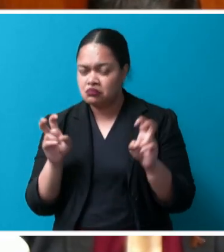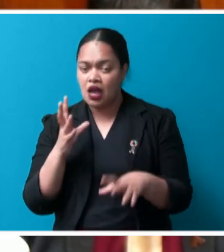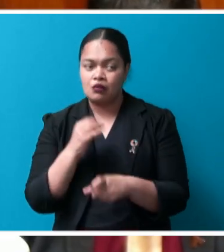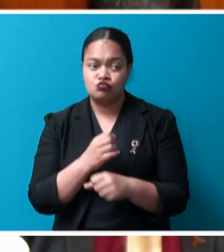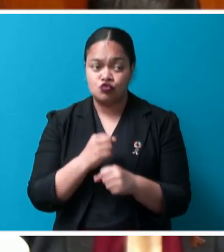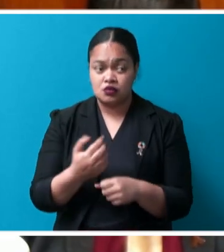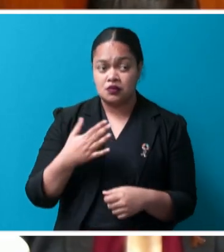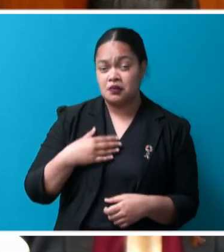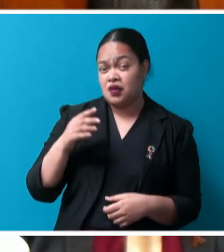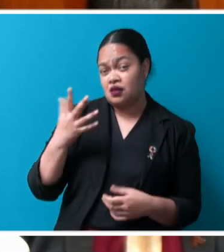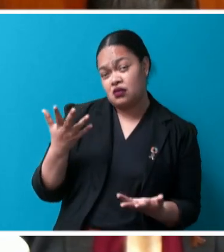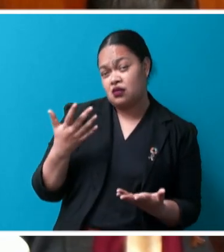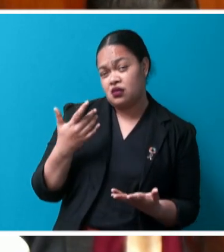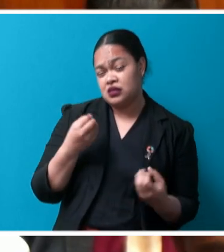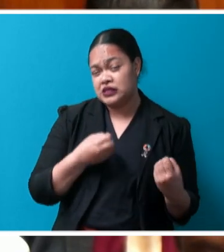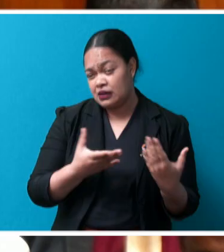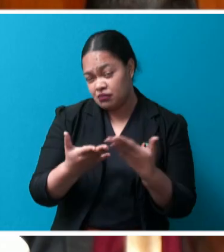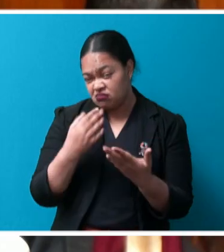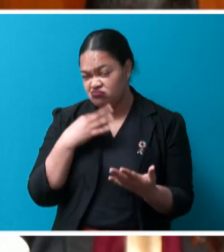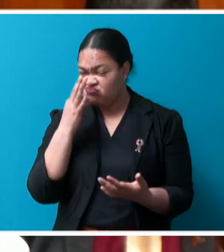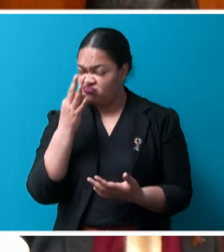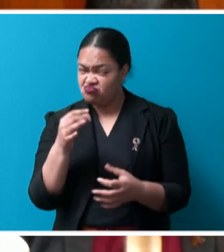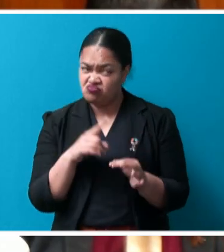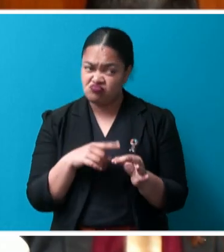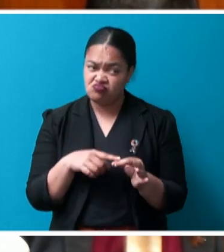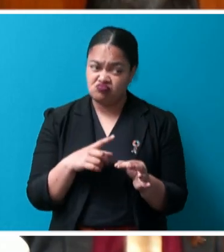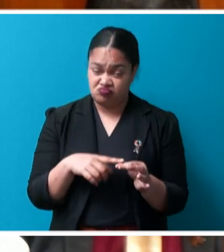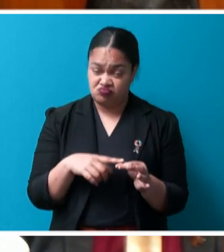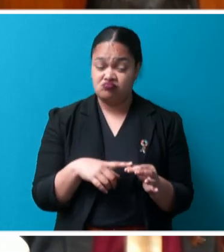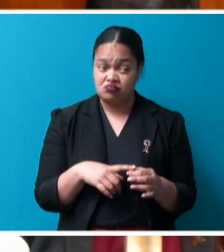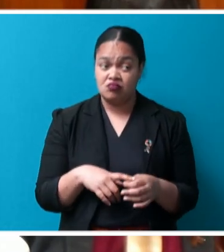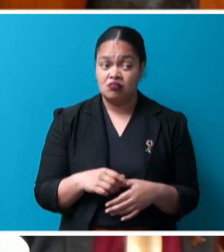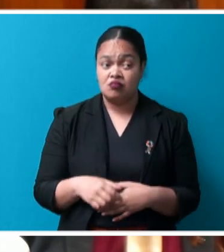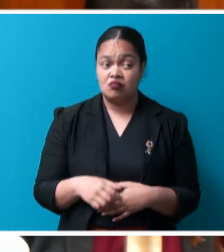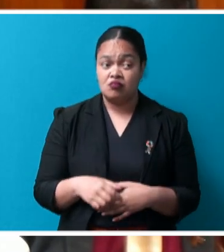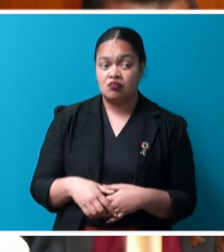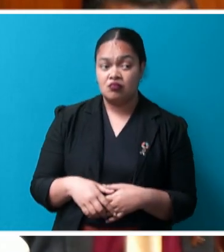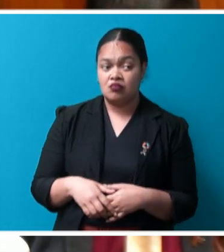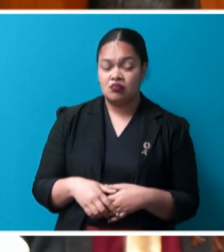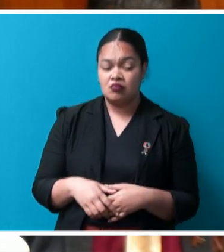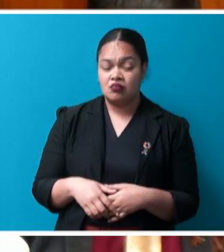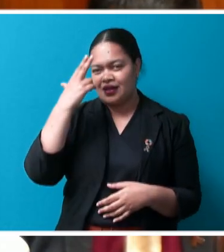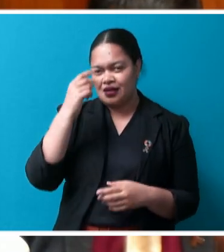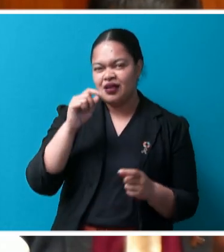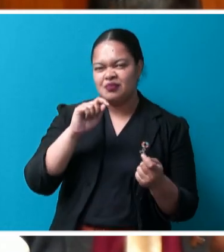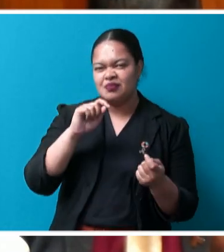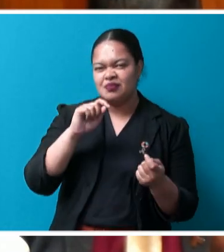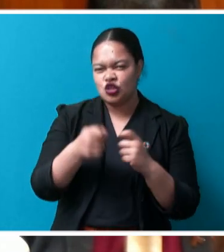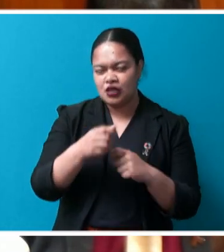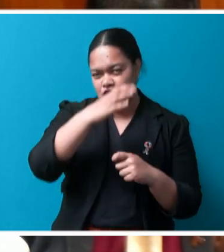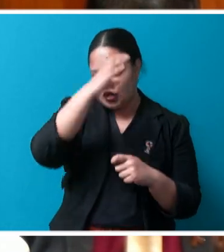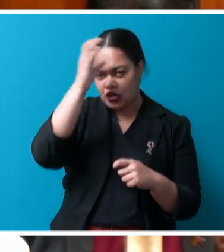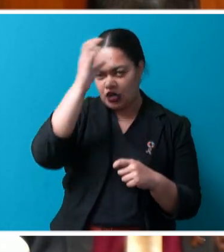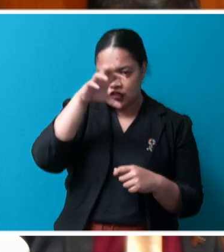other supplementary question would be with regards to rightfully said that there was just name change from nursing station to health centers.